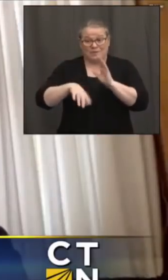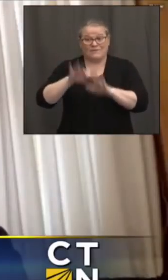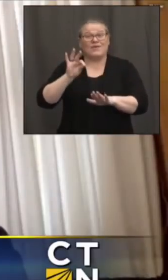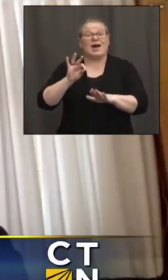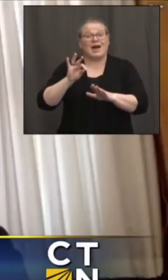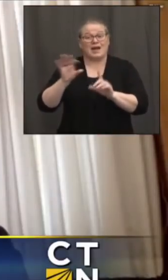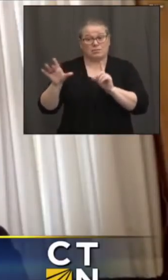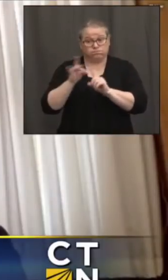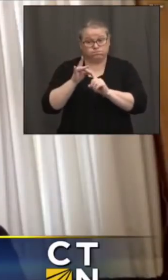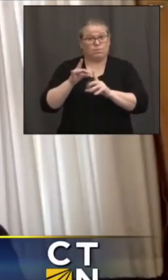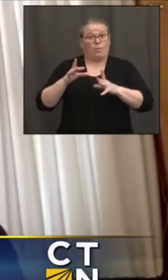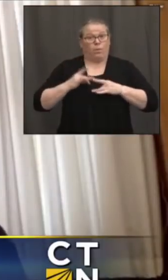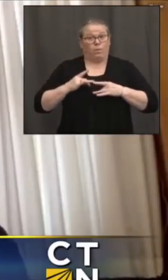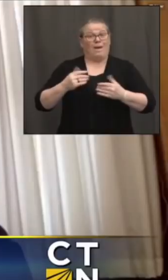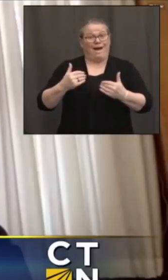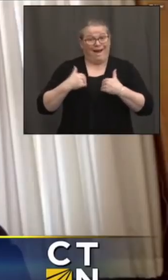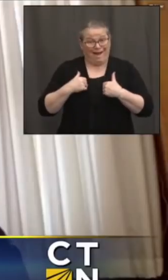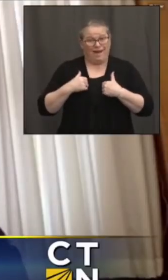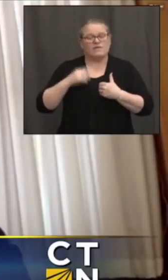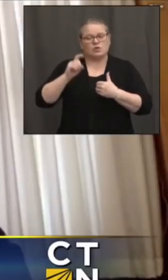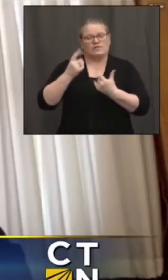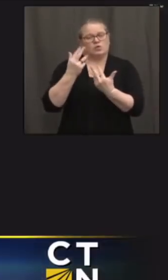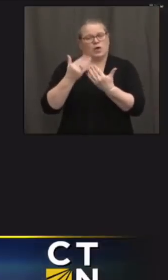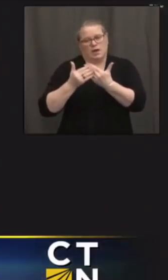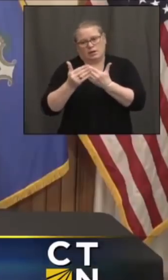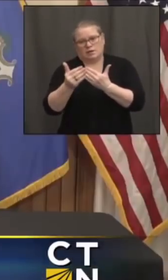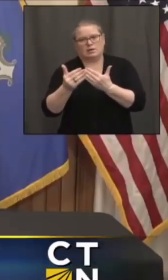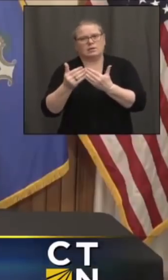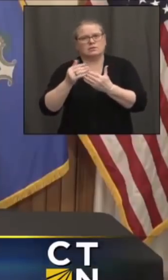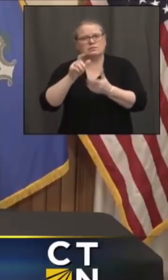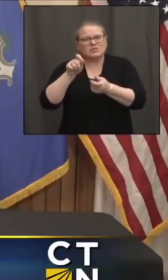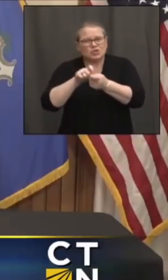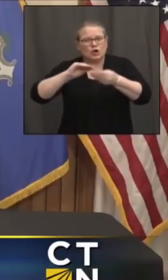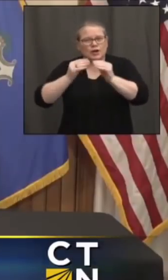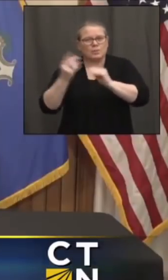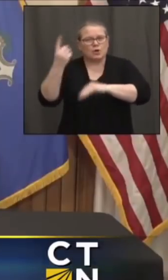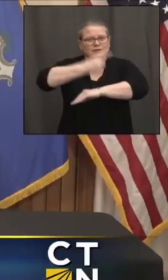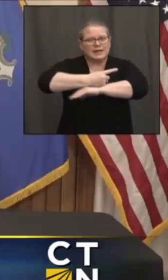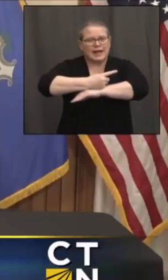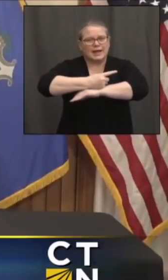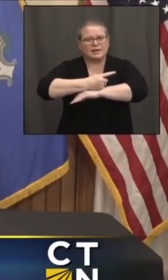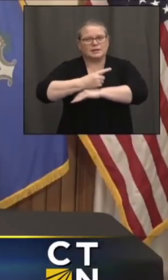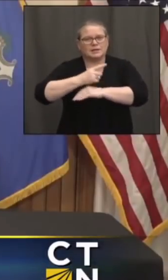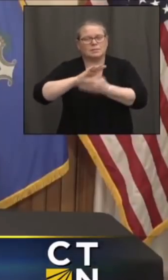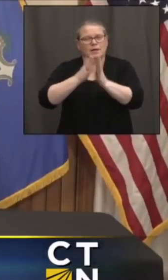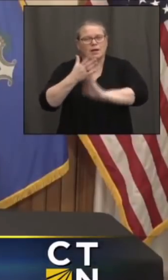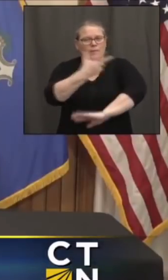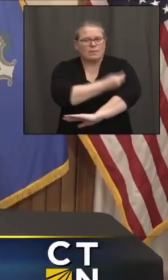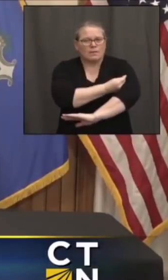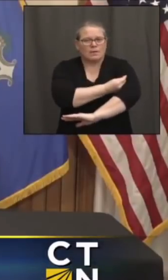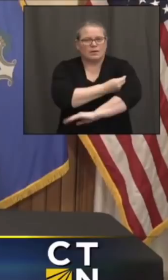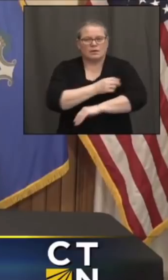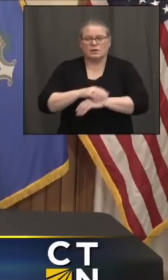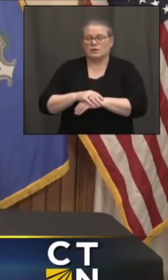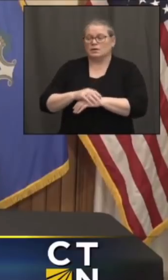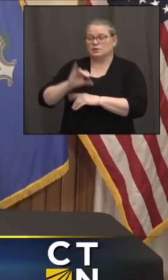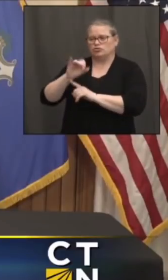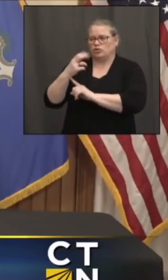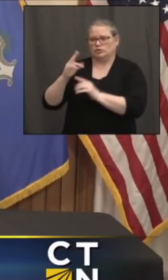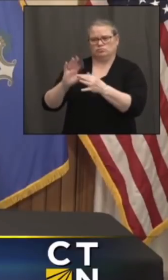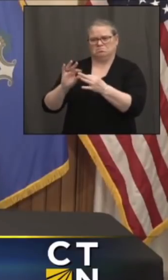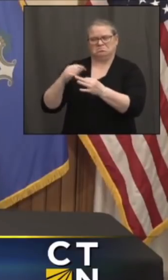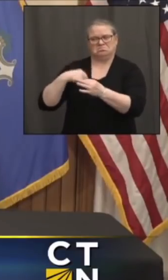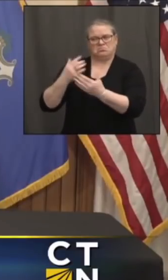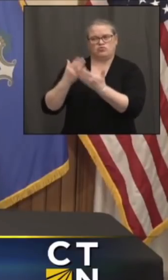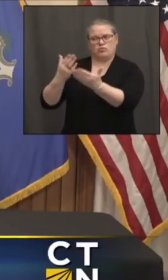again, we recommend people talk to their doctor. Okay, and Governor, we know of Northern Correctional, and you